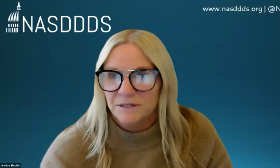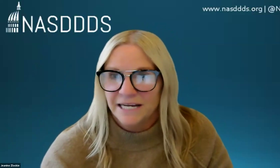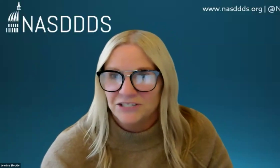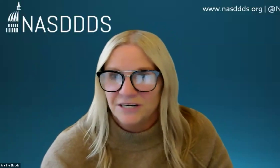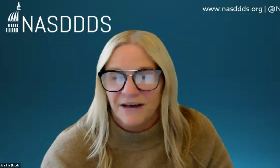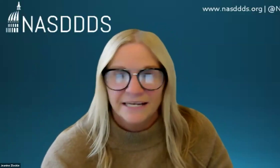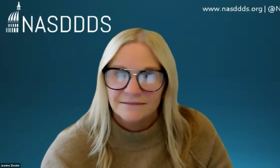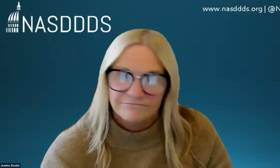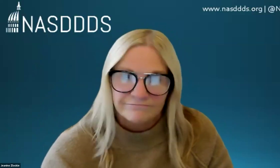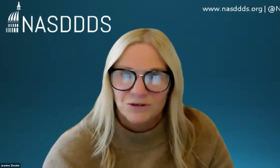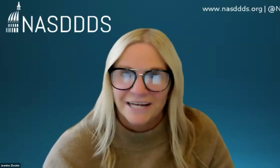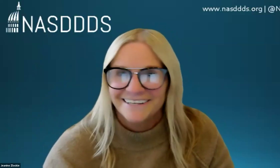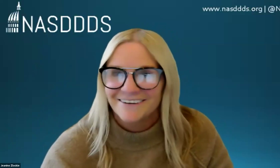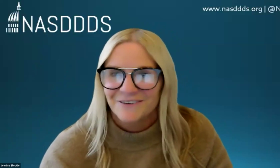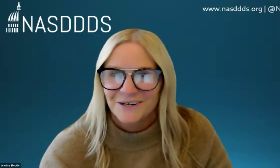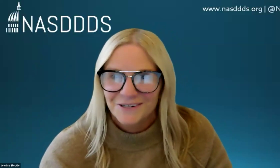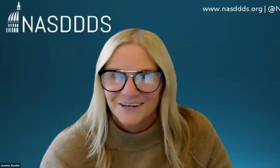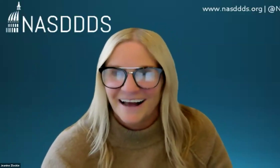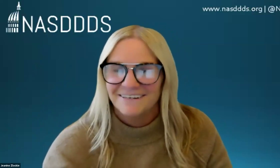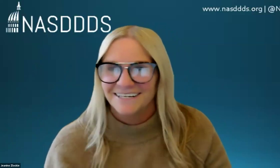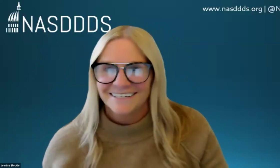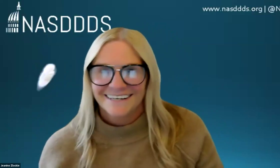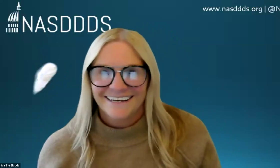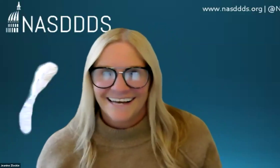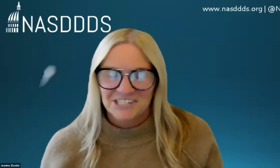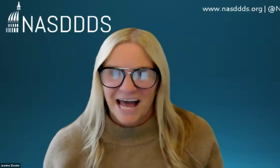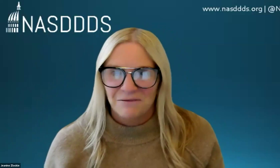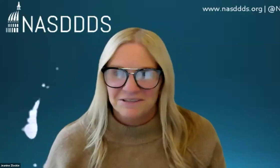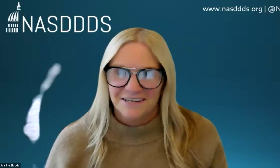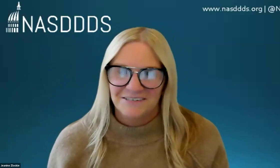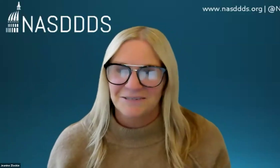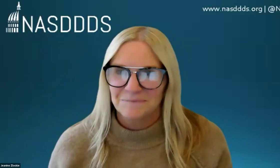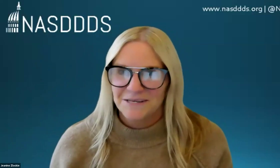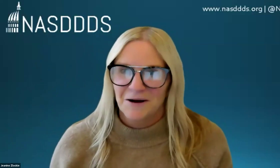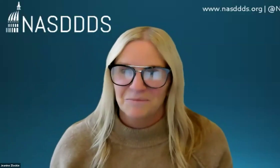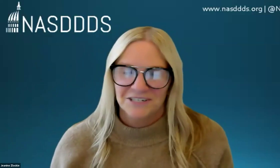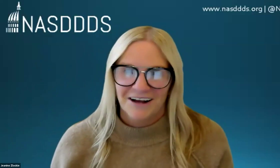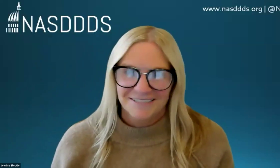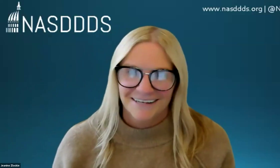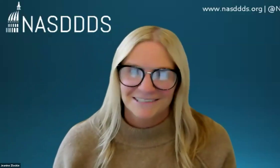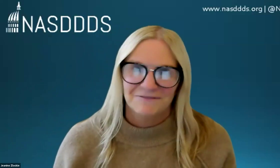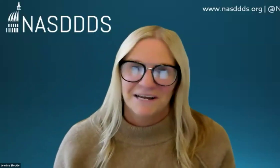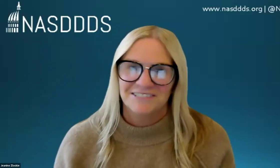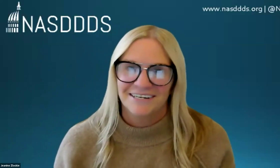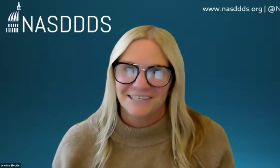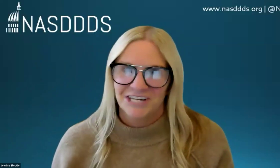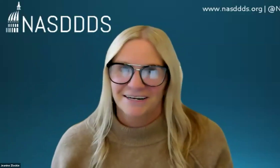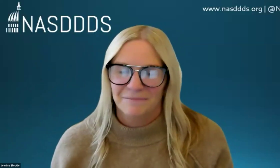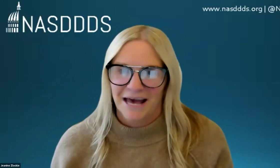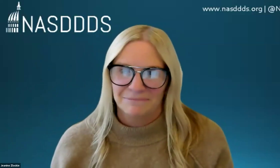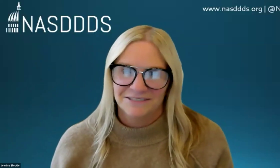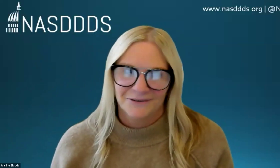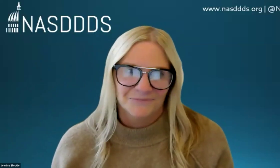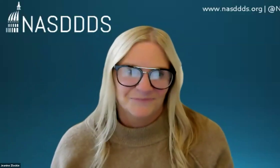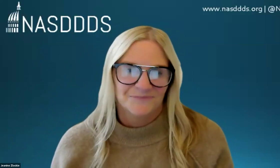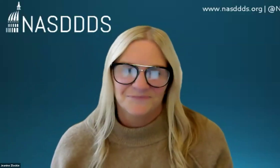that explanation. If I could do anything further or have a chat with you, just, you know, put your contact information in the chat.